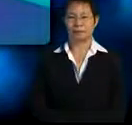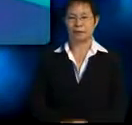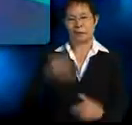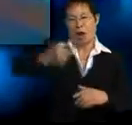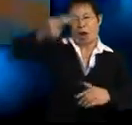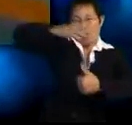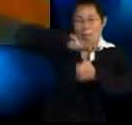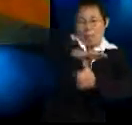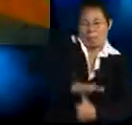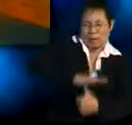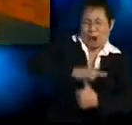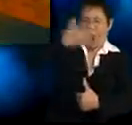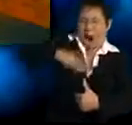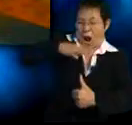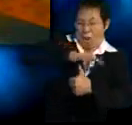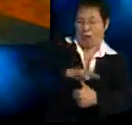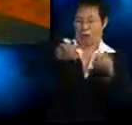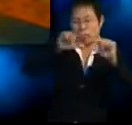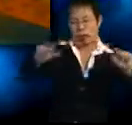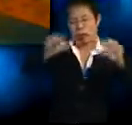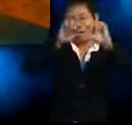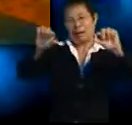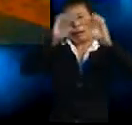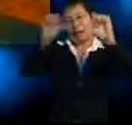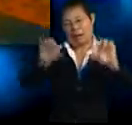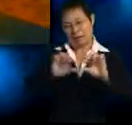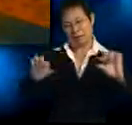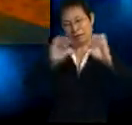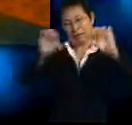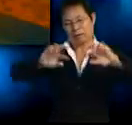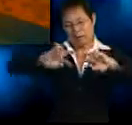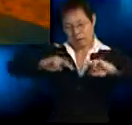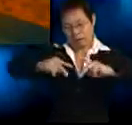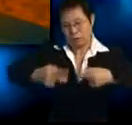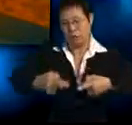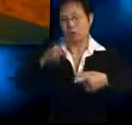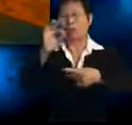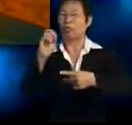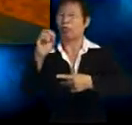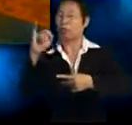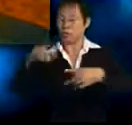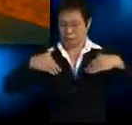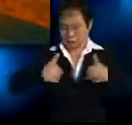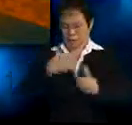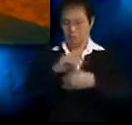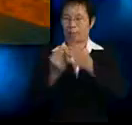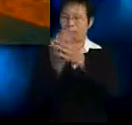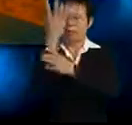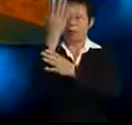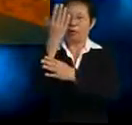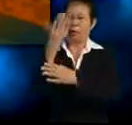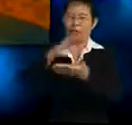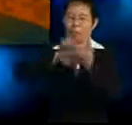The high pressure and heat from the layers of sediment slowly transform the fossils of the animals and plants